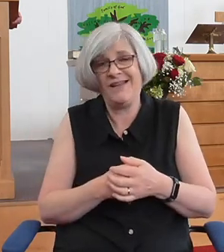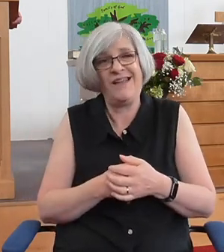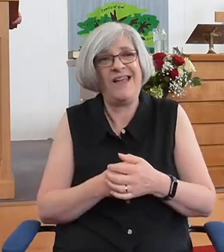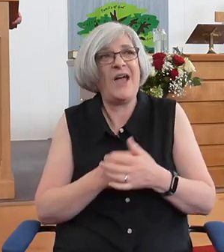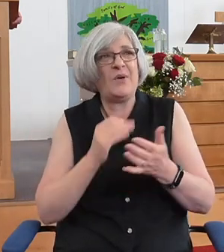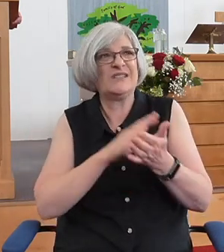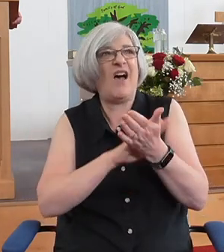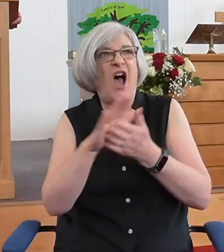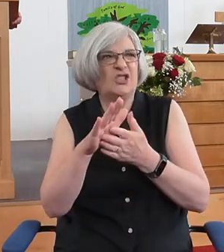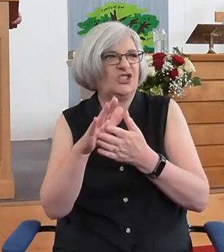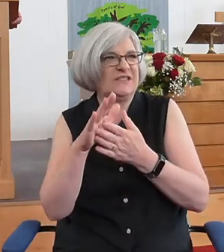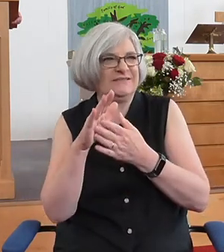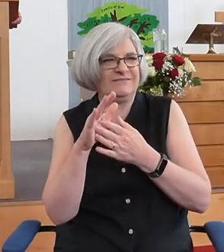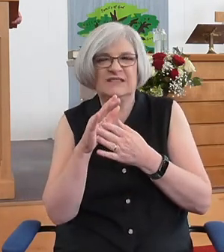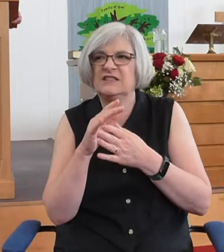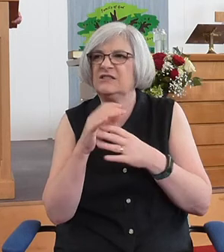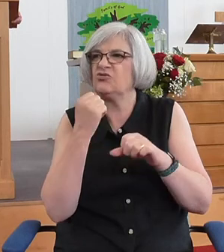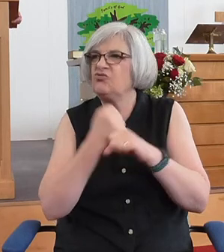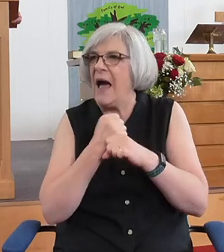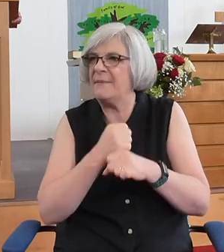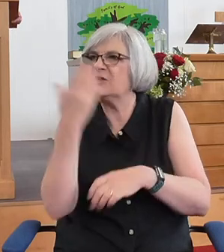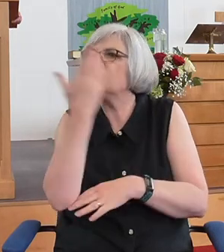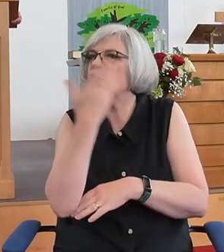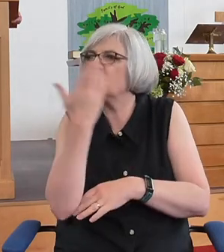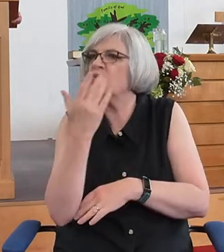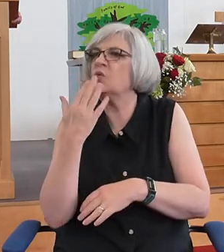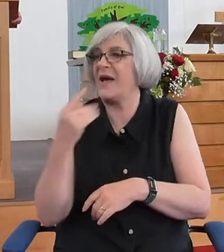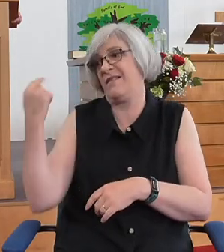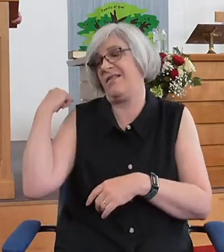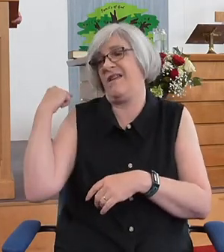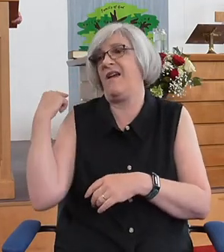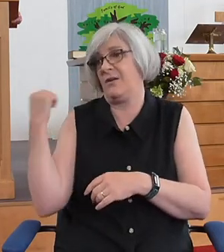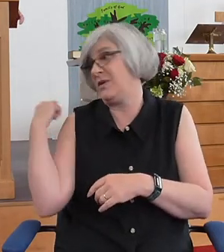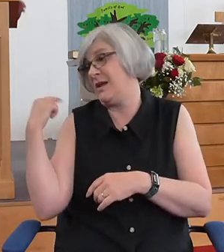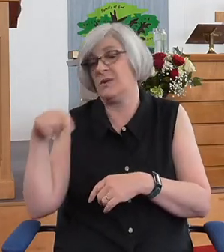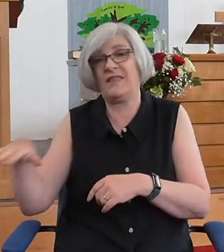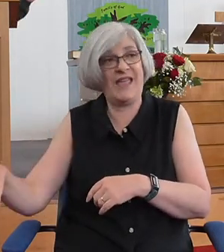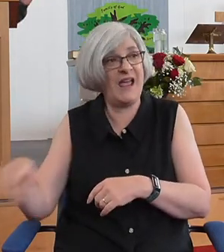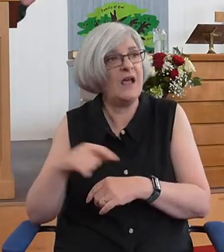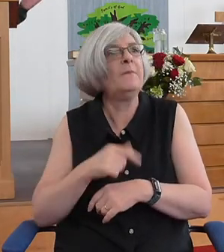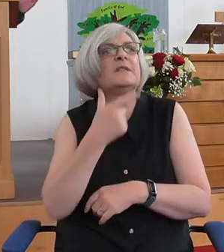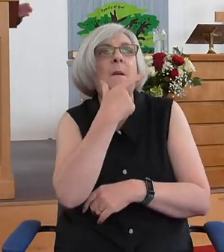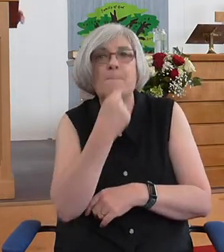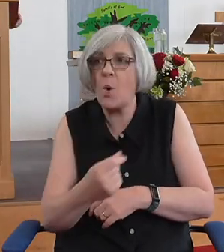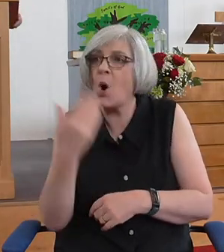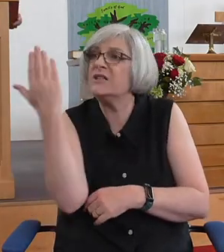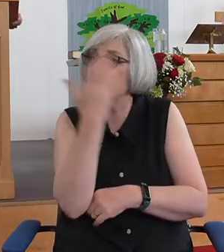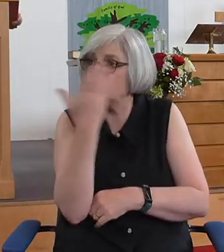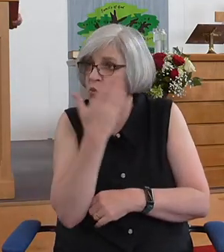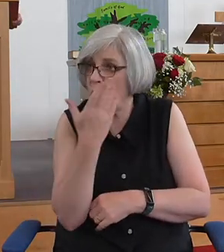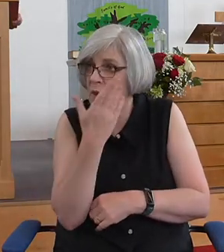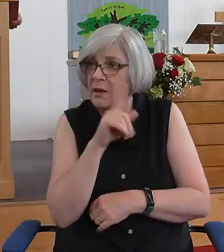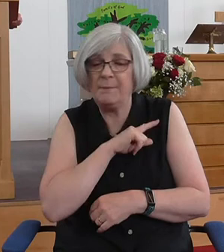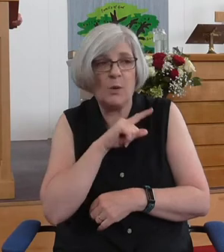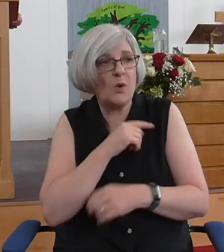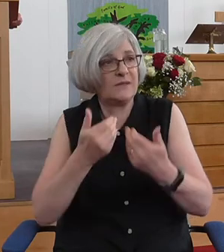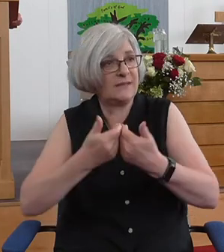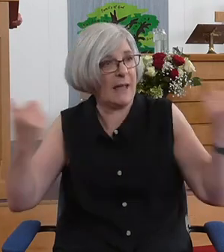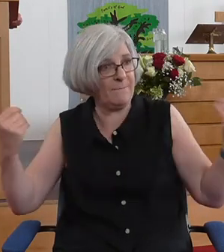Hutchison's grammar school when I was there. It was Hutchison's boys' grammar school, because the boys and the girls had separate schools.